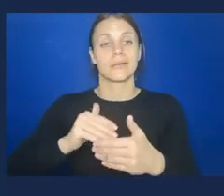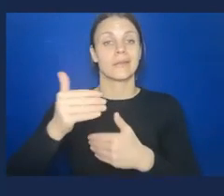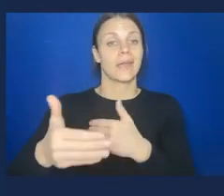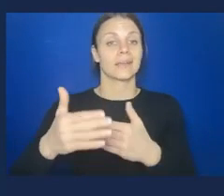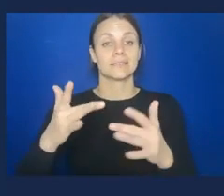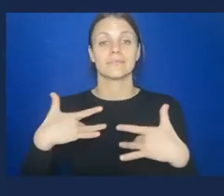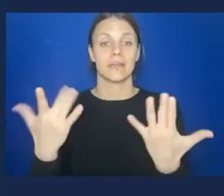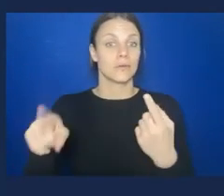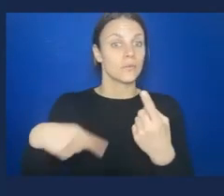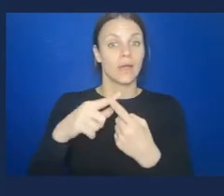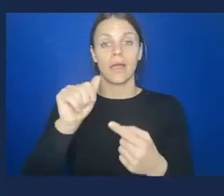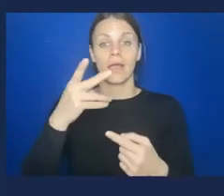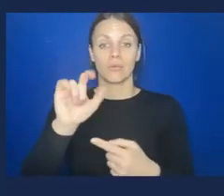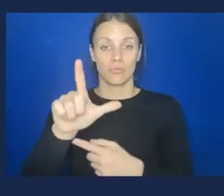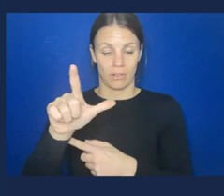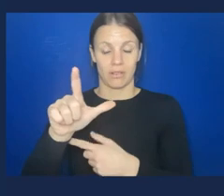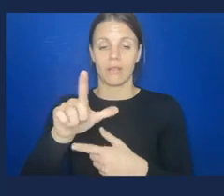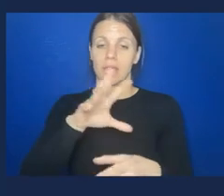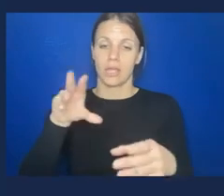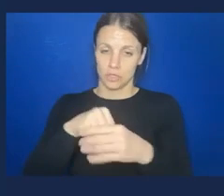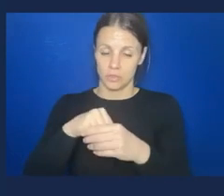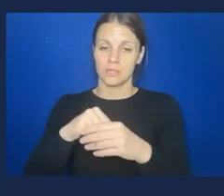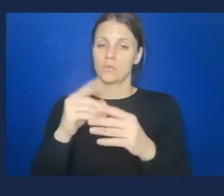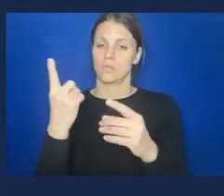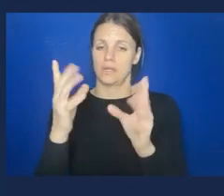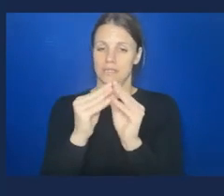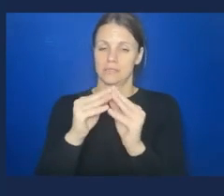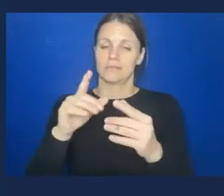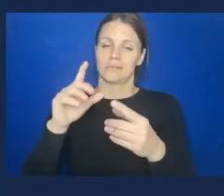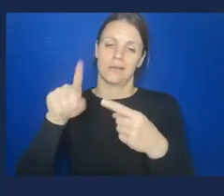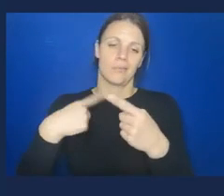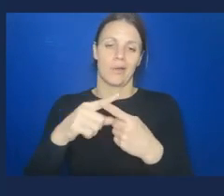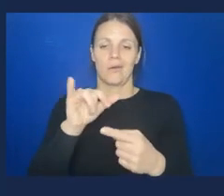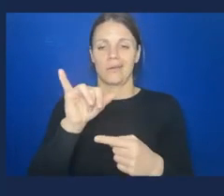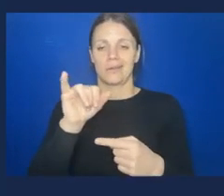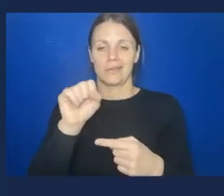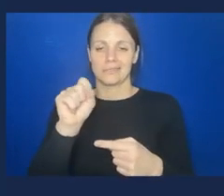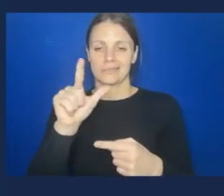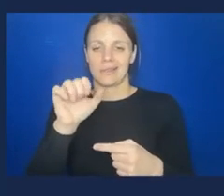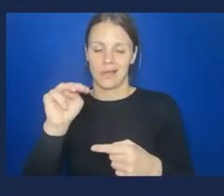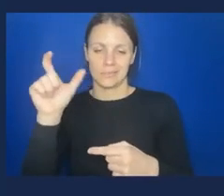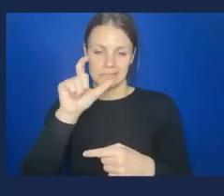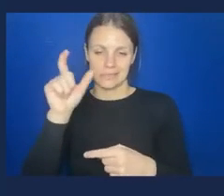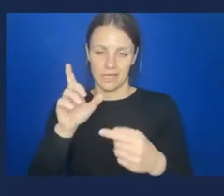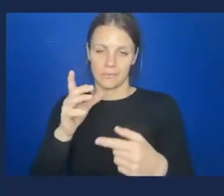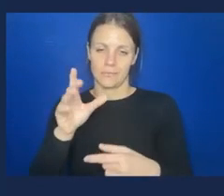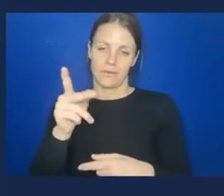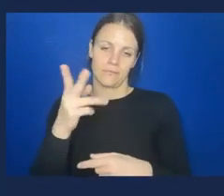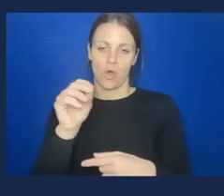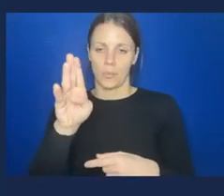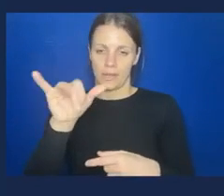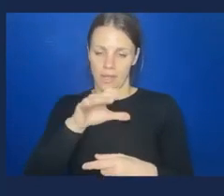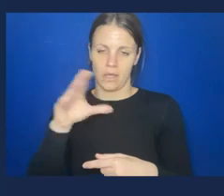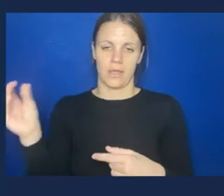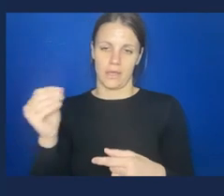April, including a session on Islamophobia and anti-Semitism. You can visit our webpage for more information or use the QR